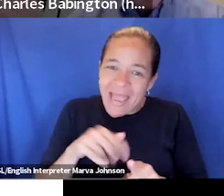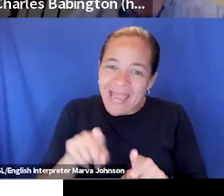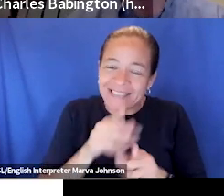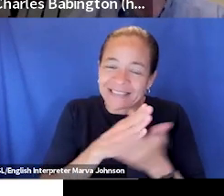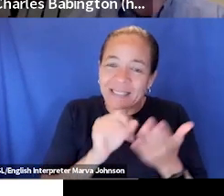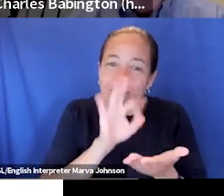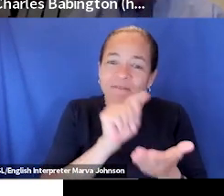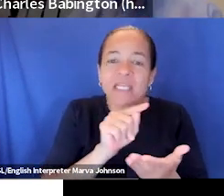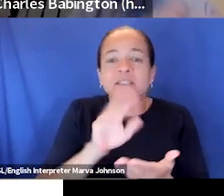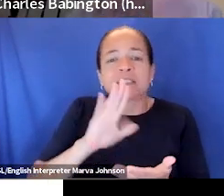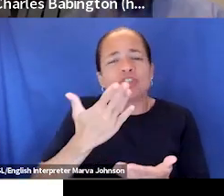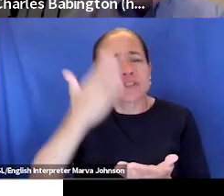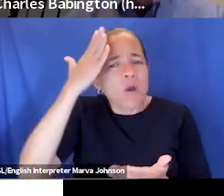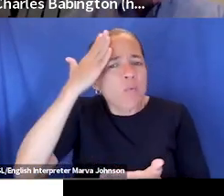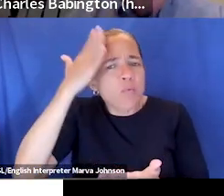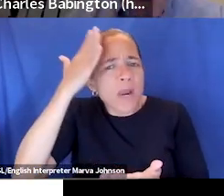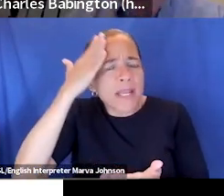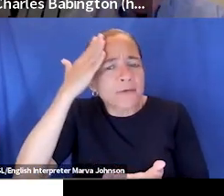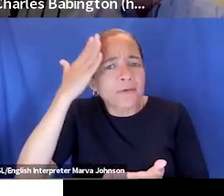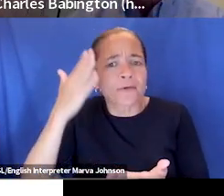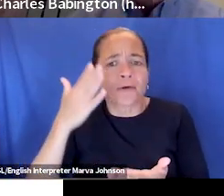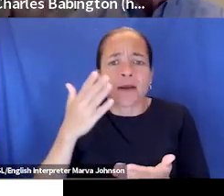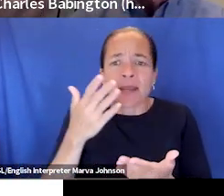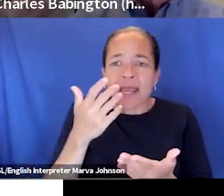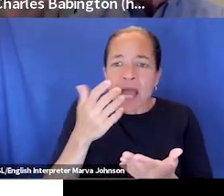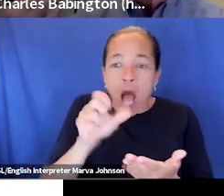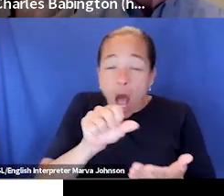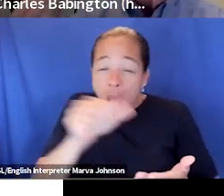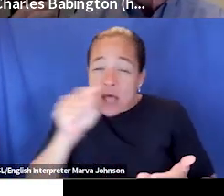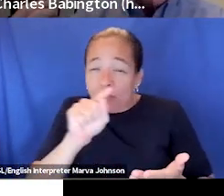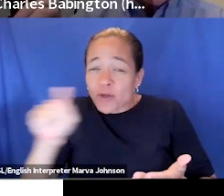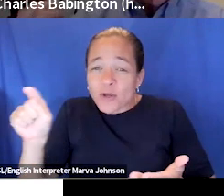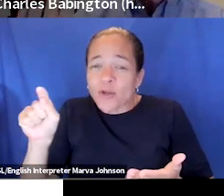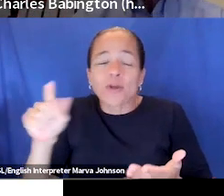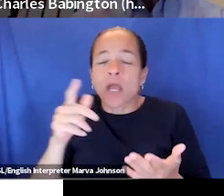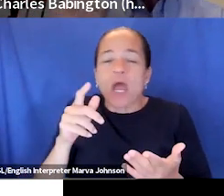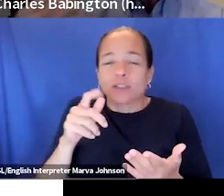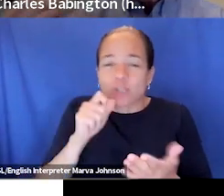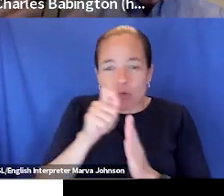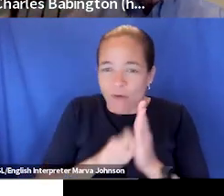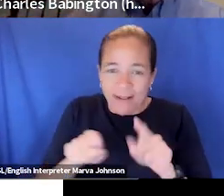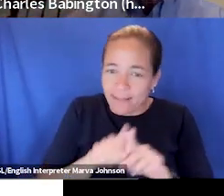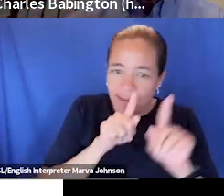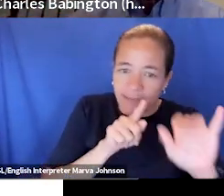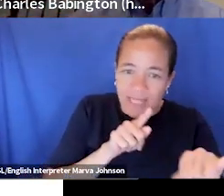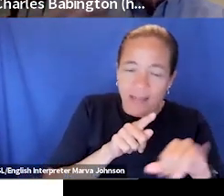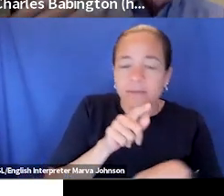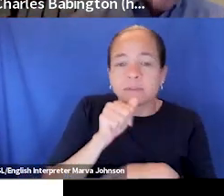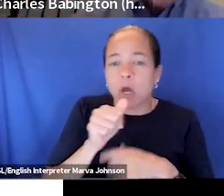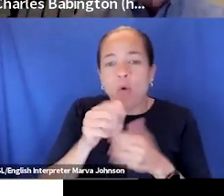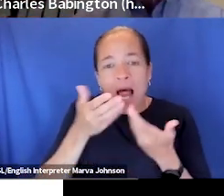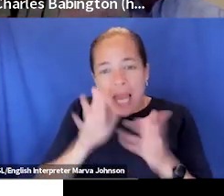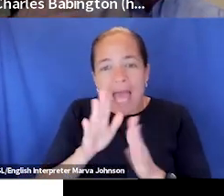Just be aware when you write anything else, that's not what you want to do. Don't let that seep into your consciousness, into your writing style. So if you write